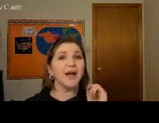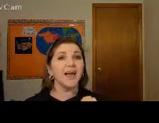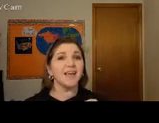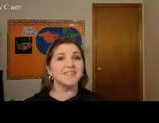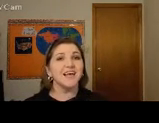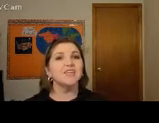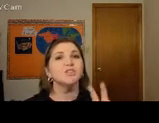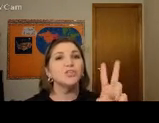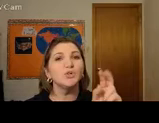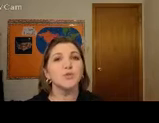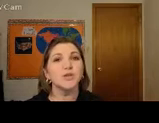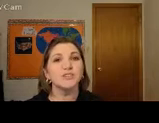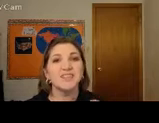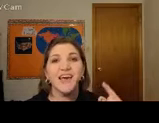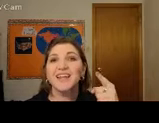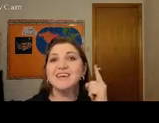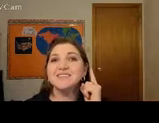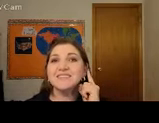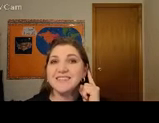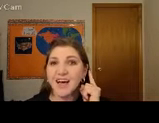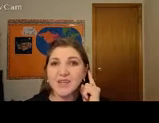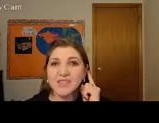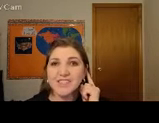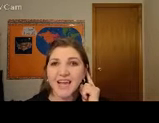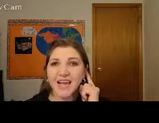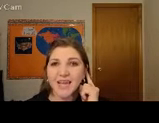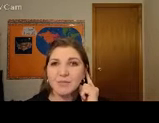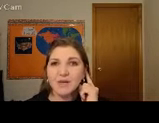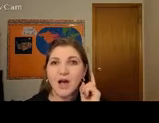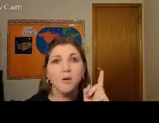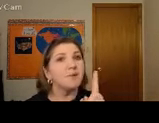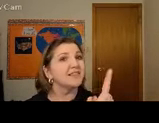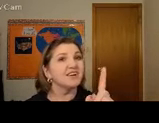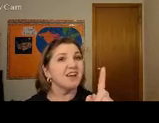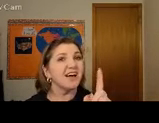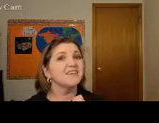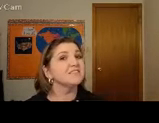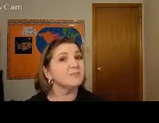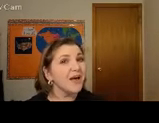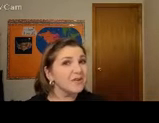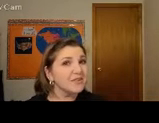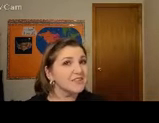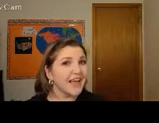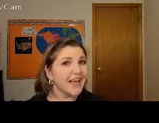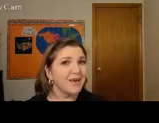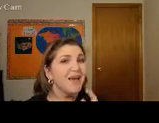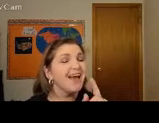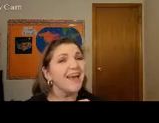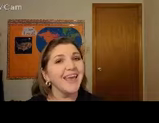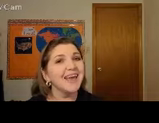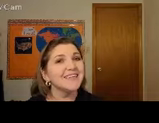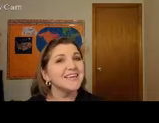You're right. They're two words that sound the same, but they're not spelled the